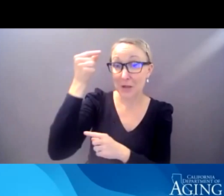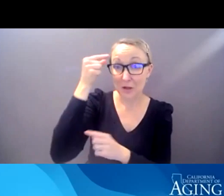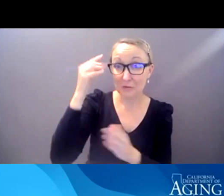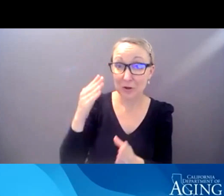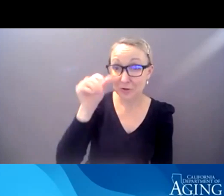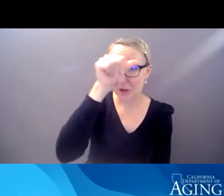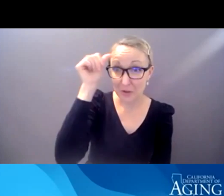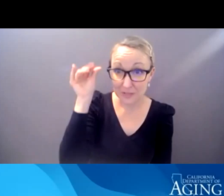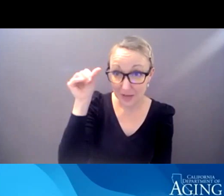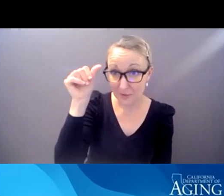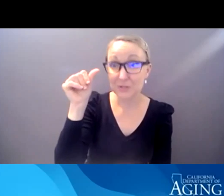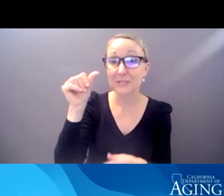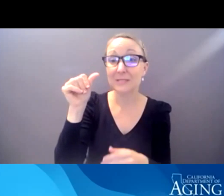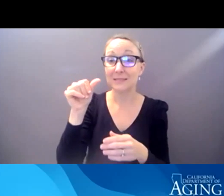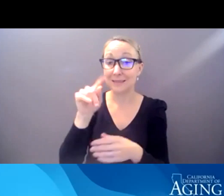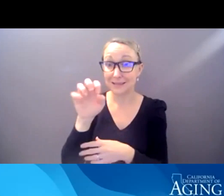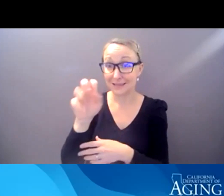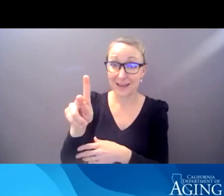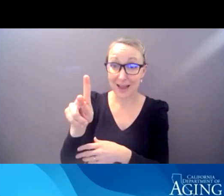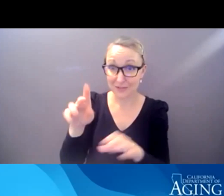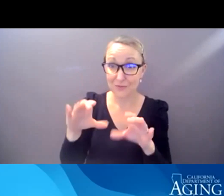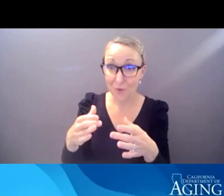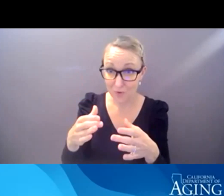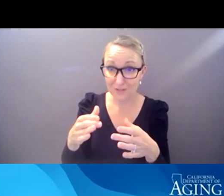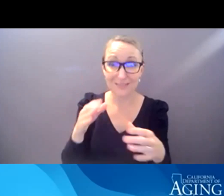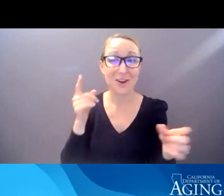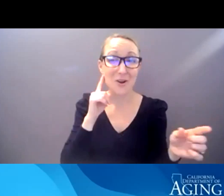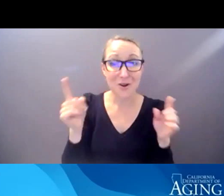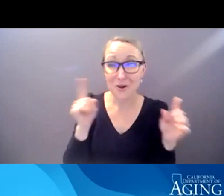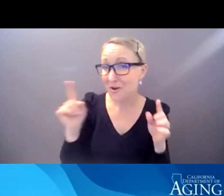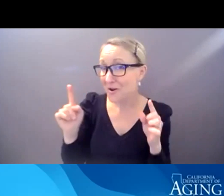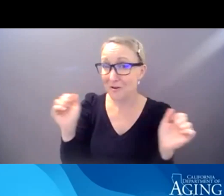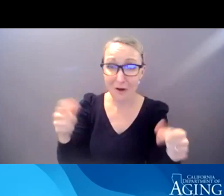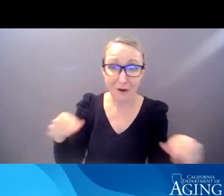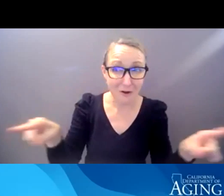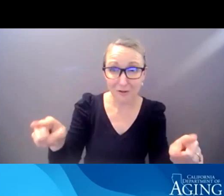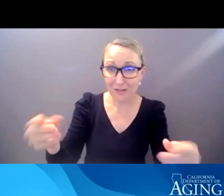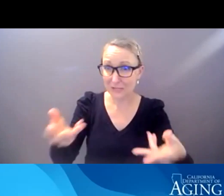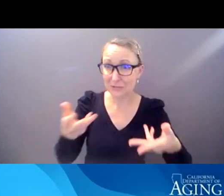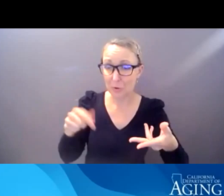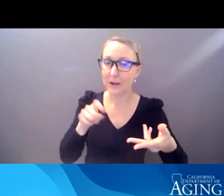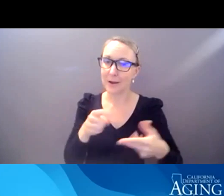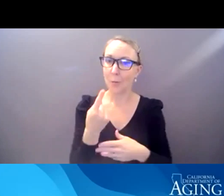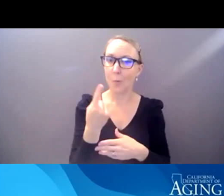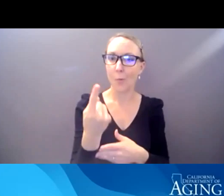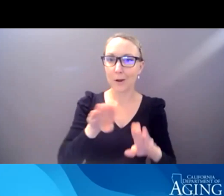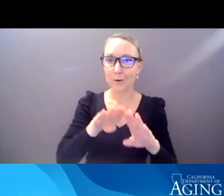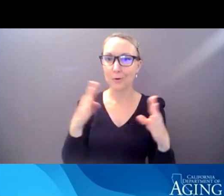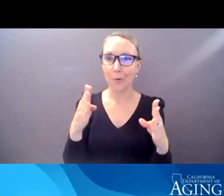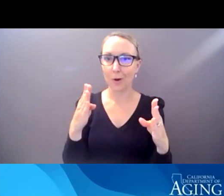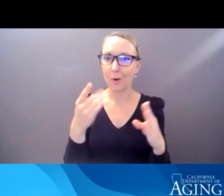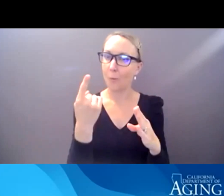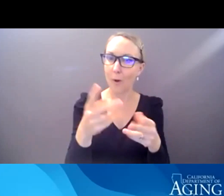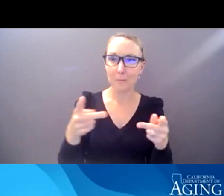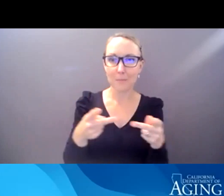Force chaired by Maria Shriver, was that we need one door to walk through where we can be greeted with people